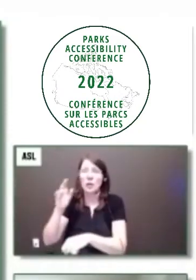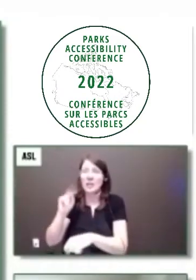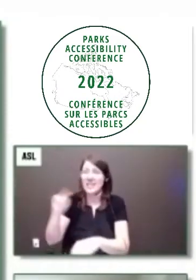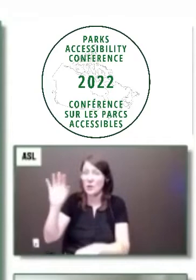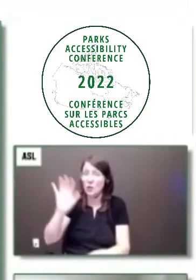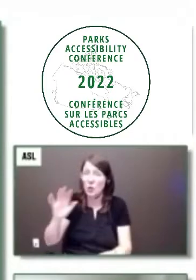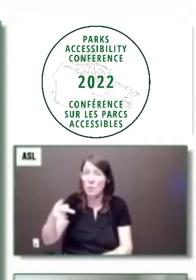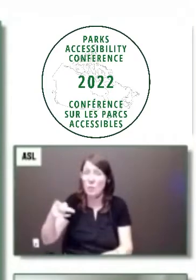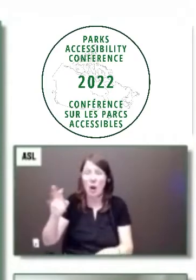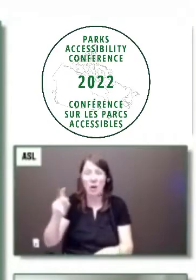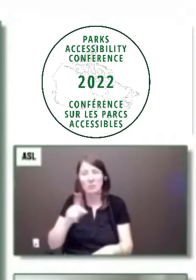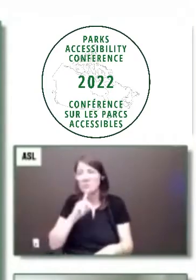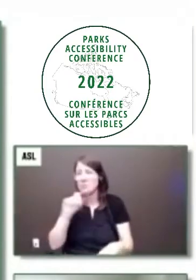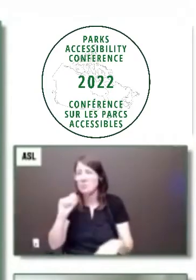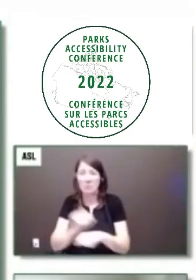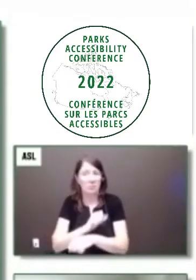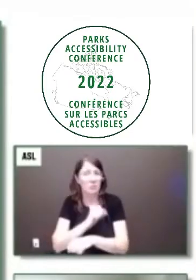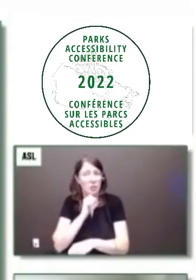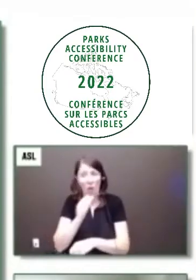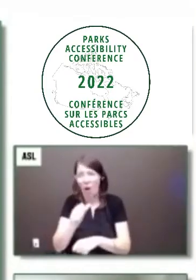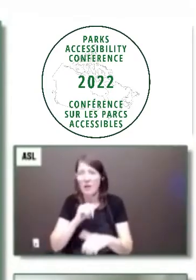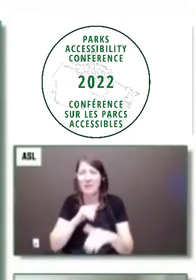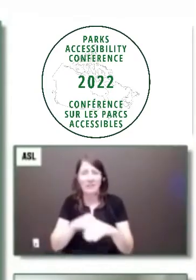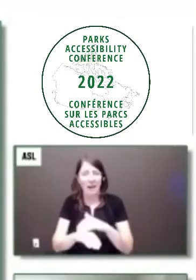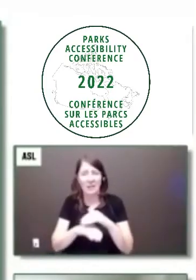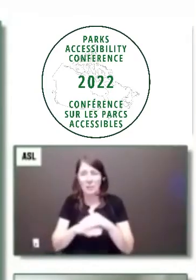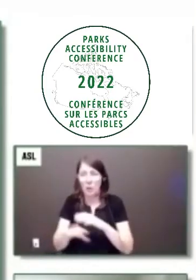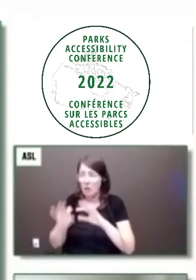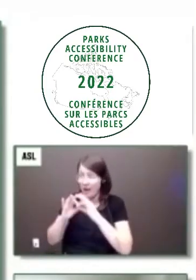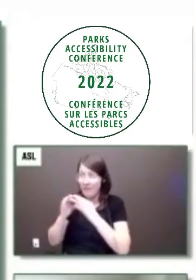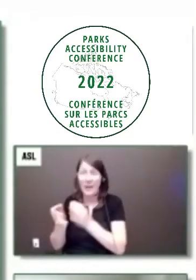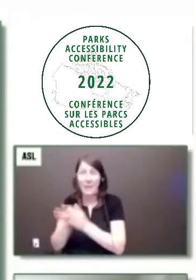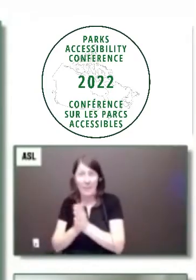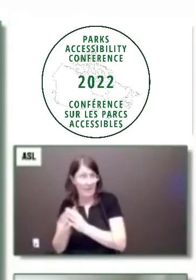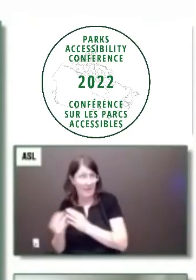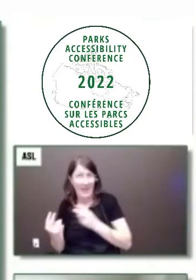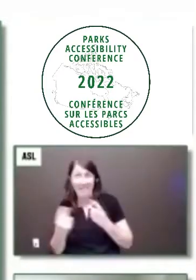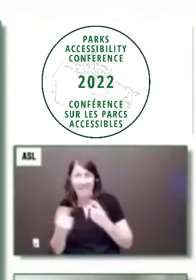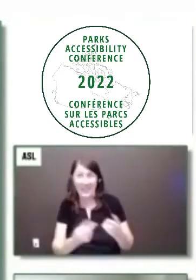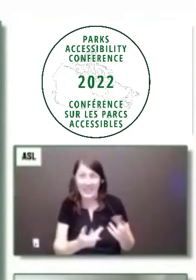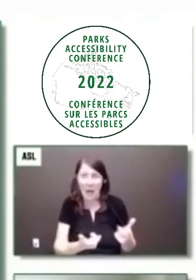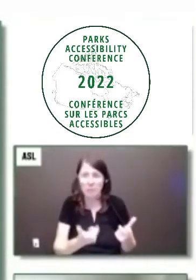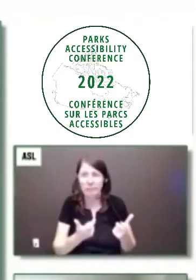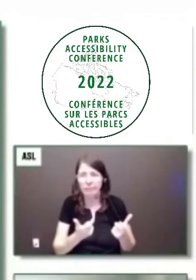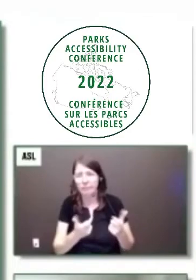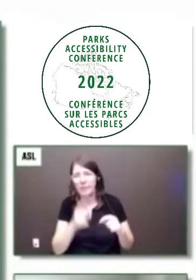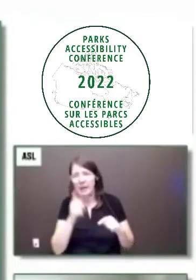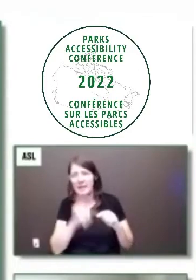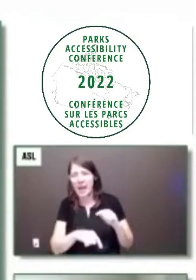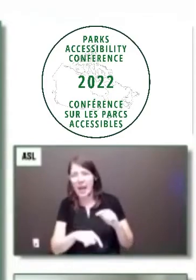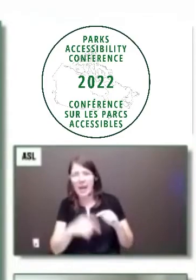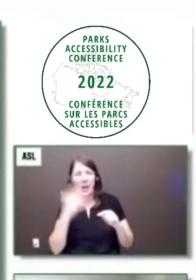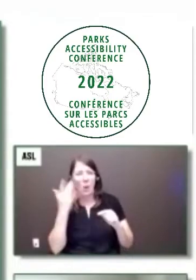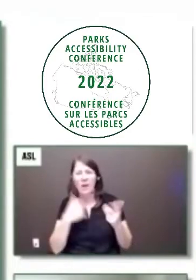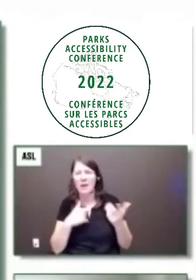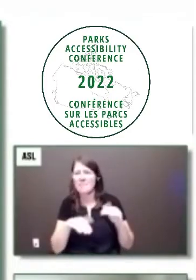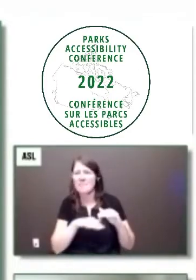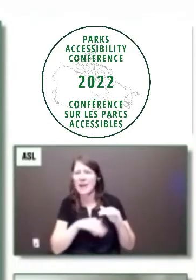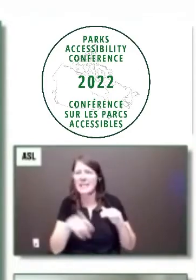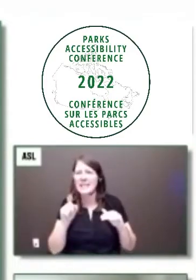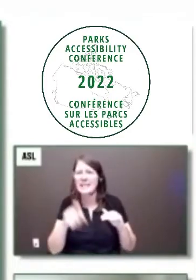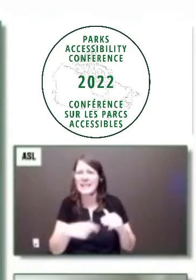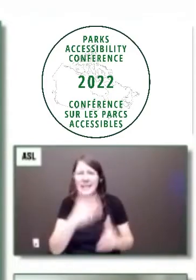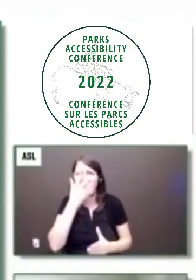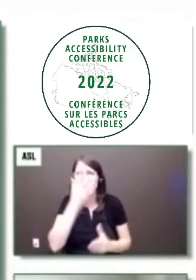families that cannot go to parks because they're denied access to a basic facility. There are solutions like changing places and Mobiloos in